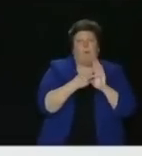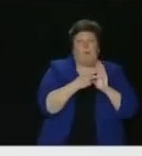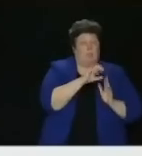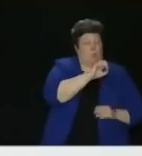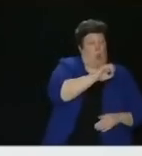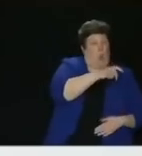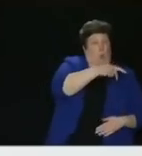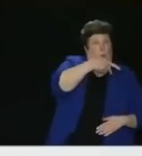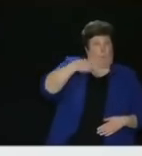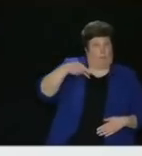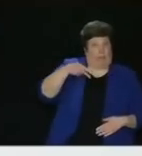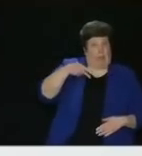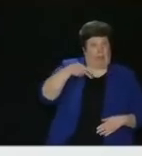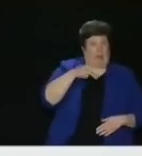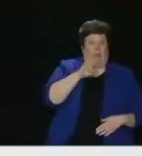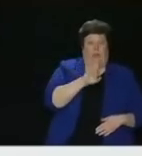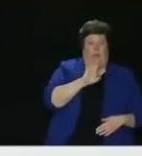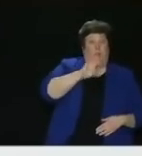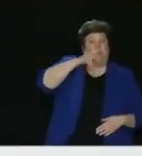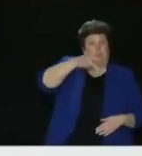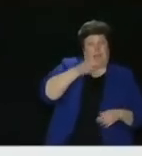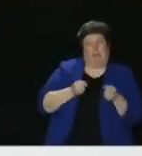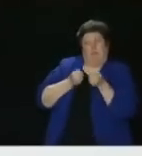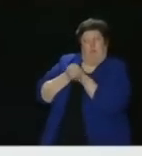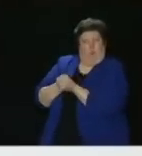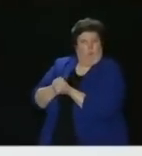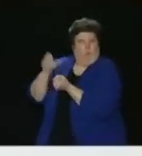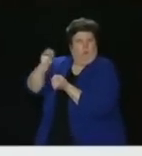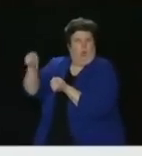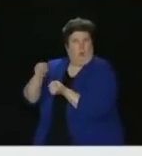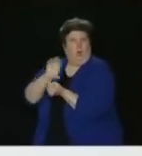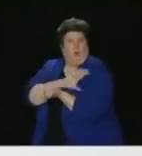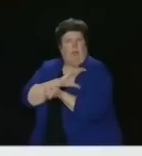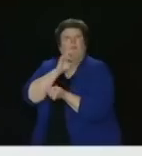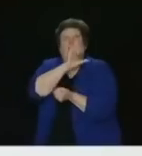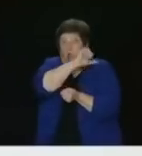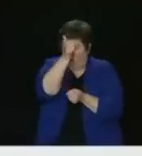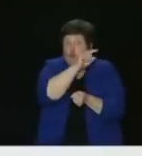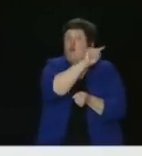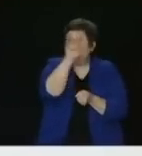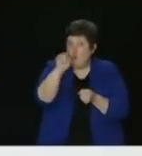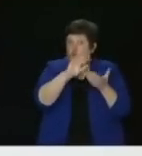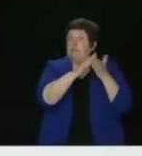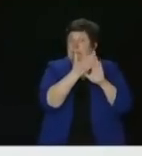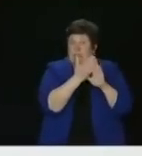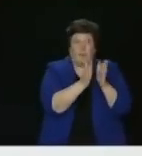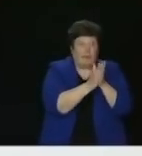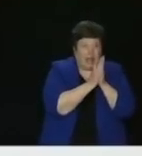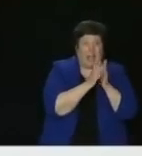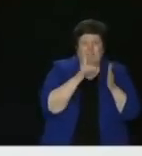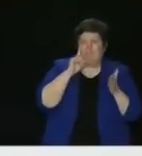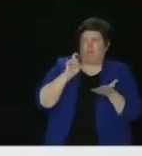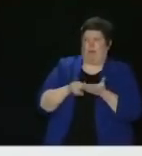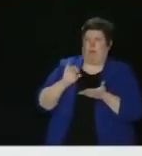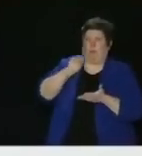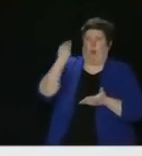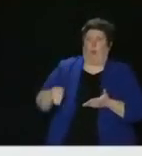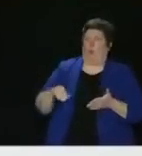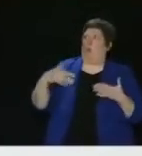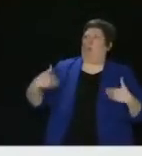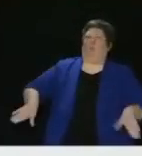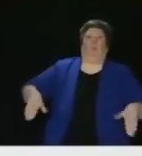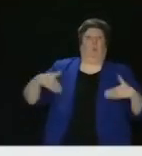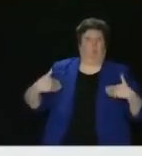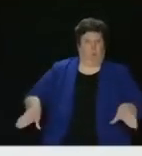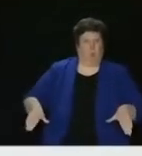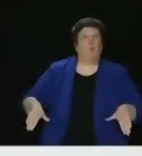Police. We've also had conversations with other police agencies across Ontario, and they recognize the situation here and the importance